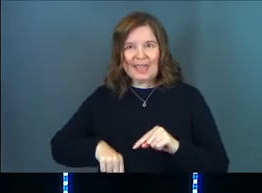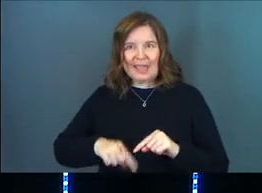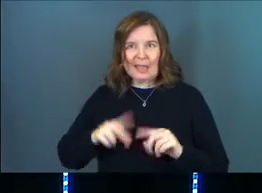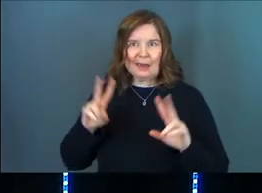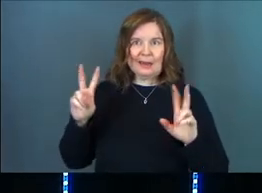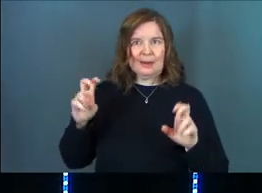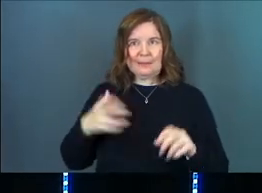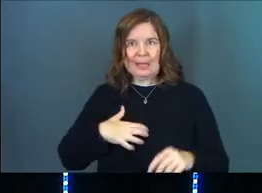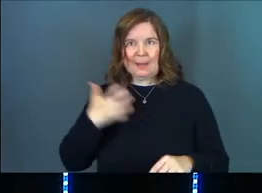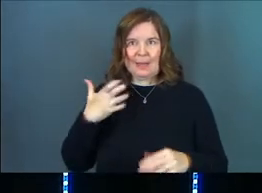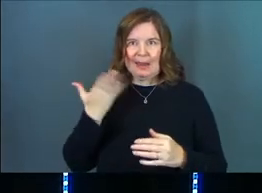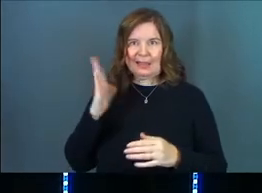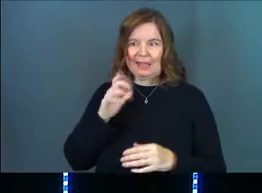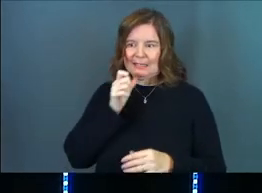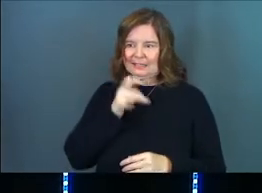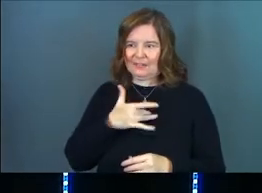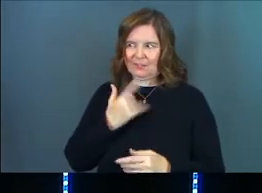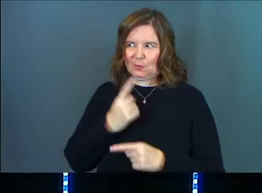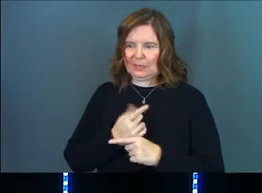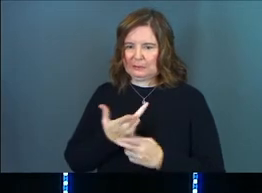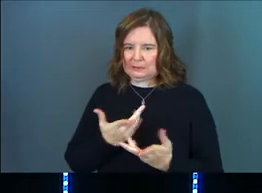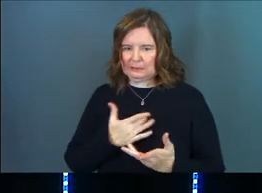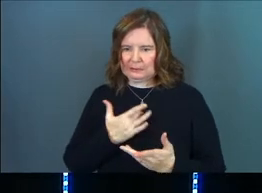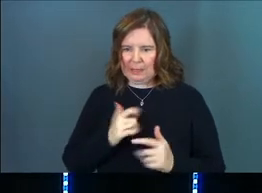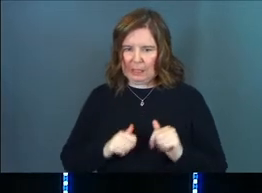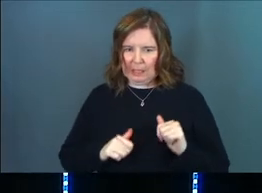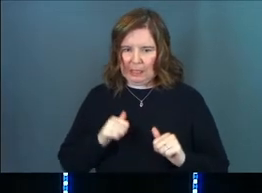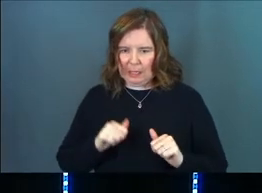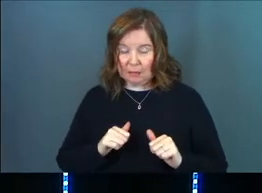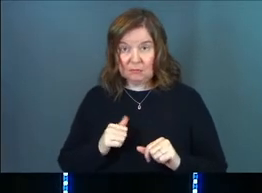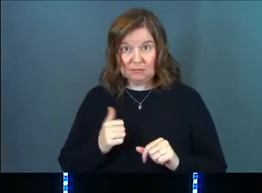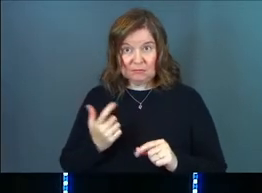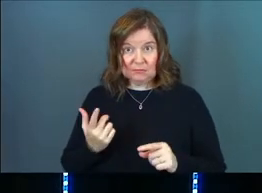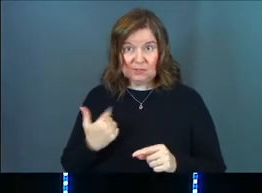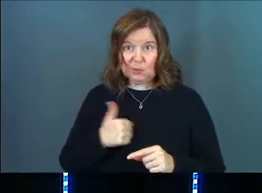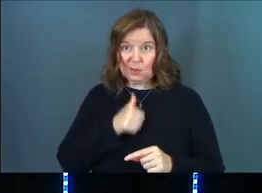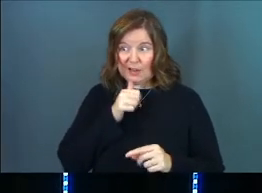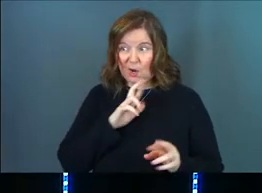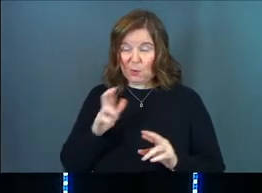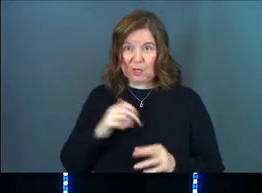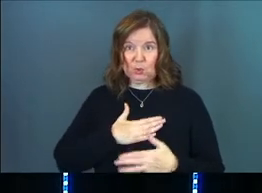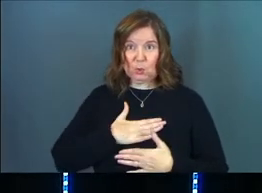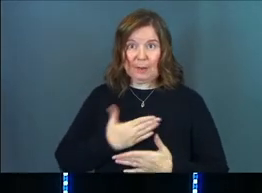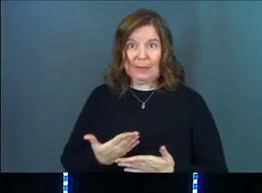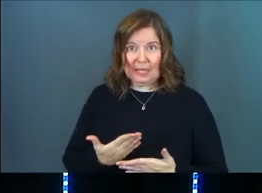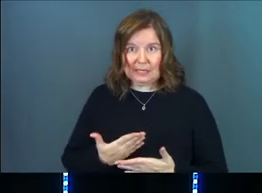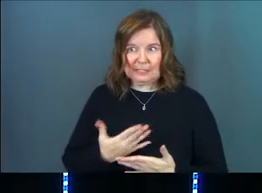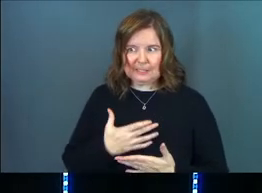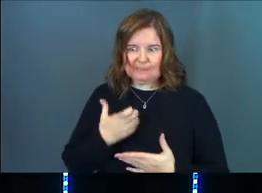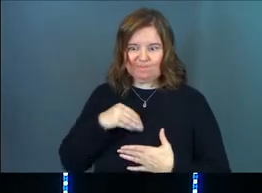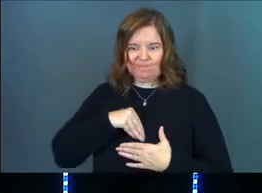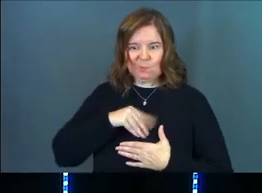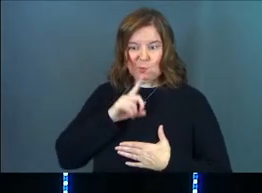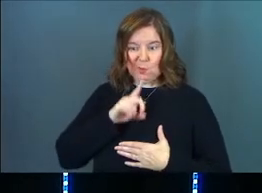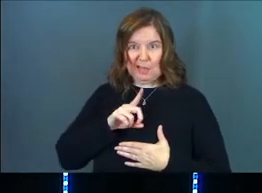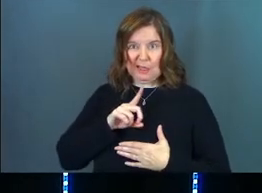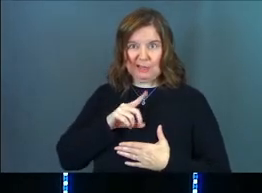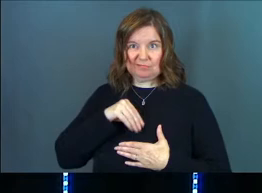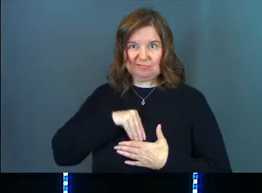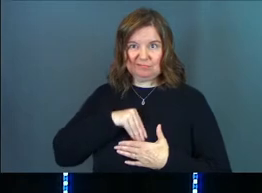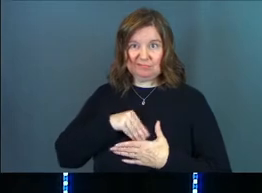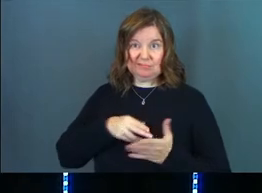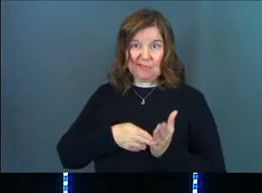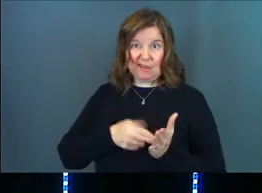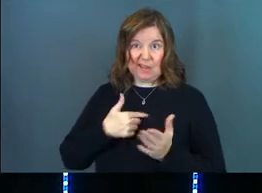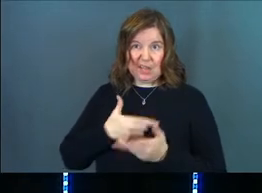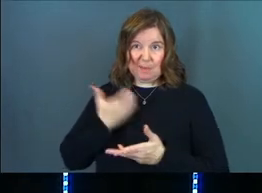be mad at God. Doesn't feel right as a Christian. Amen? So we're not ready to admit that. So we go looking around for